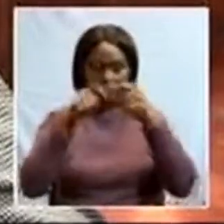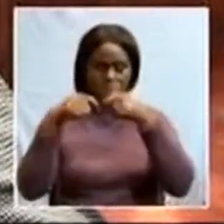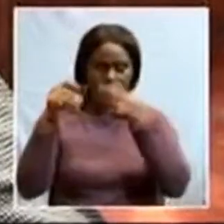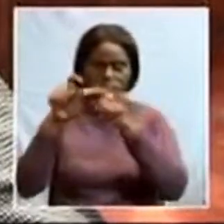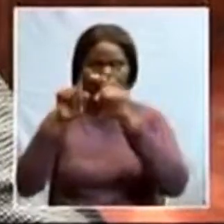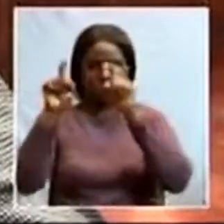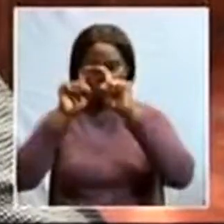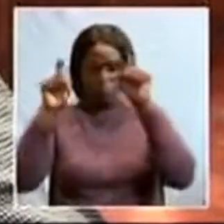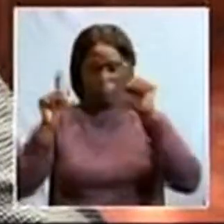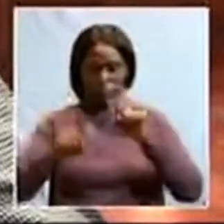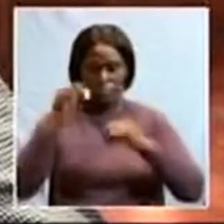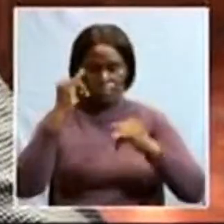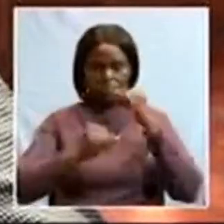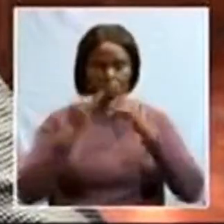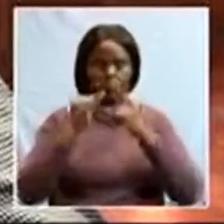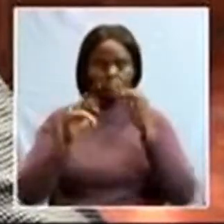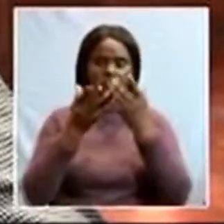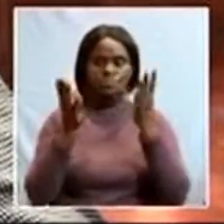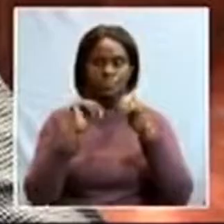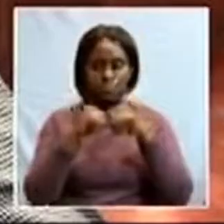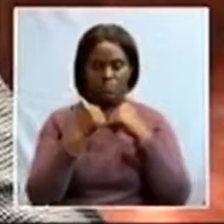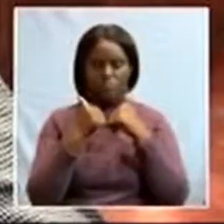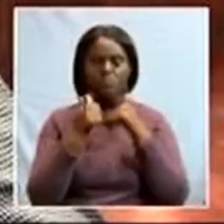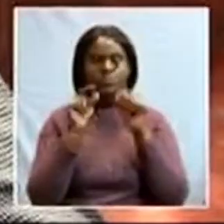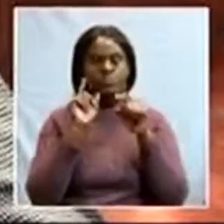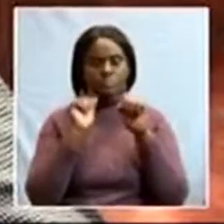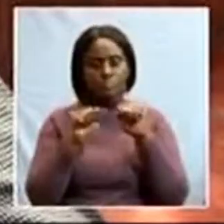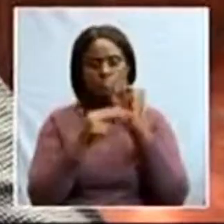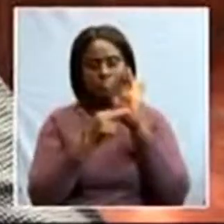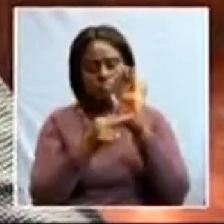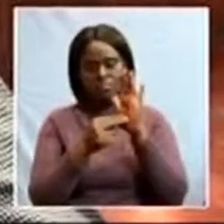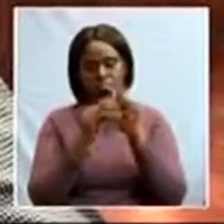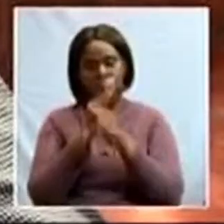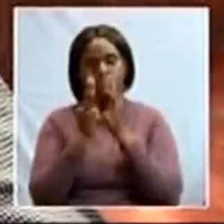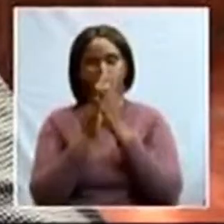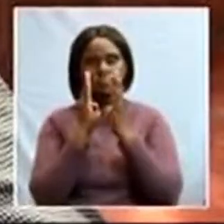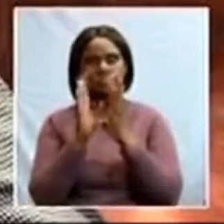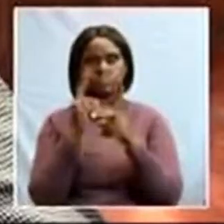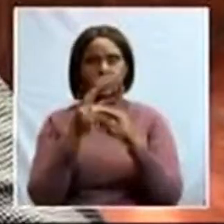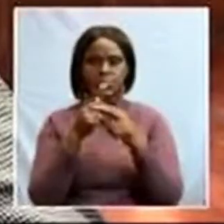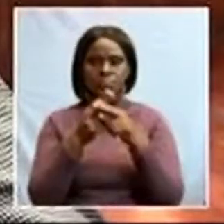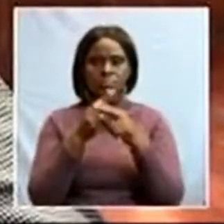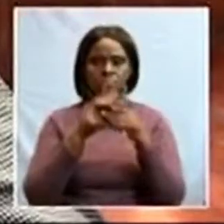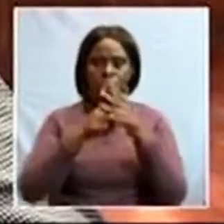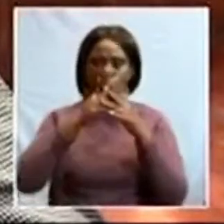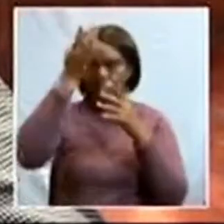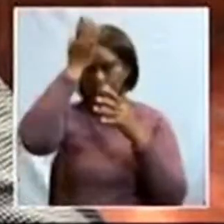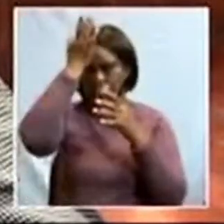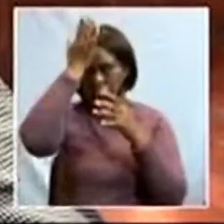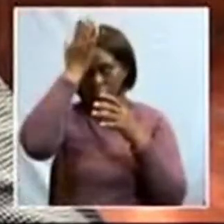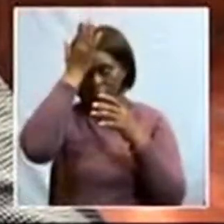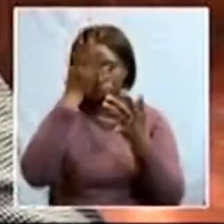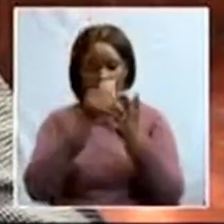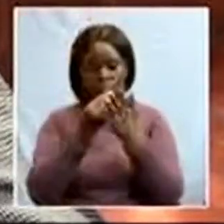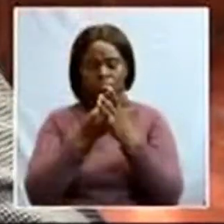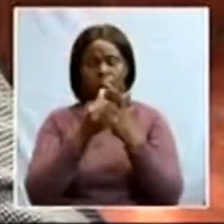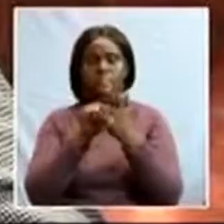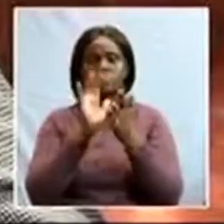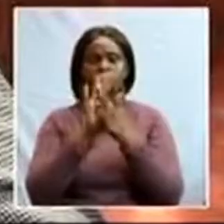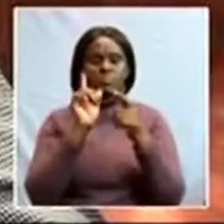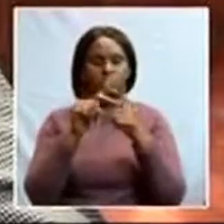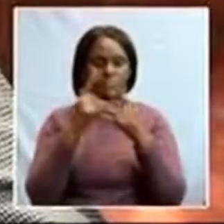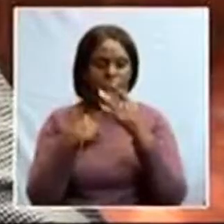the completion certificate, where we could indicate the contractor name, the start date, the amount. But then,